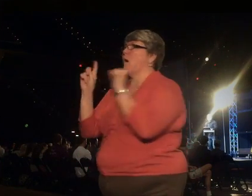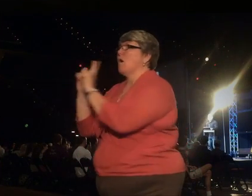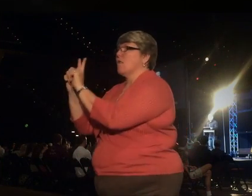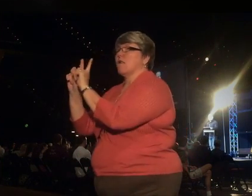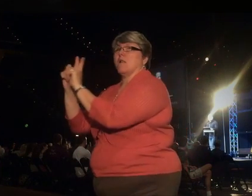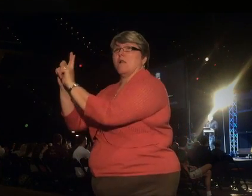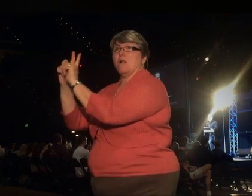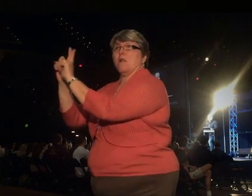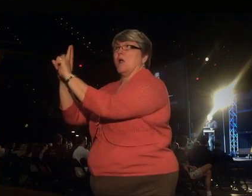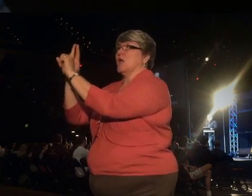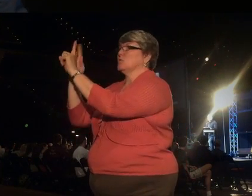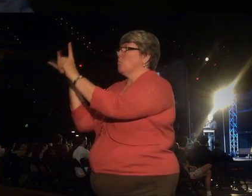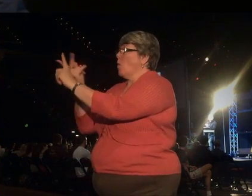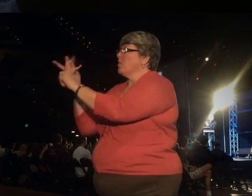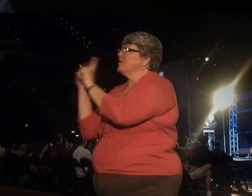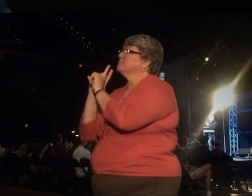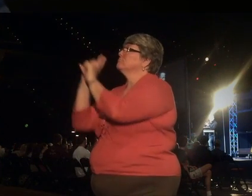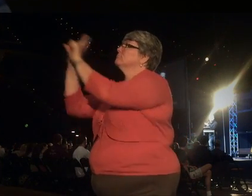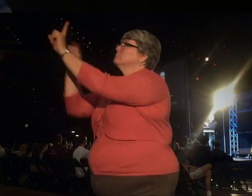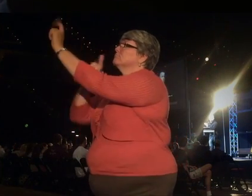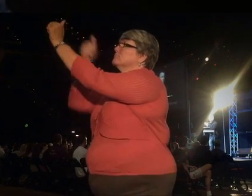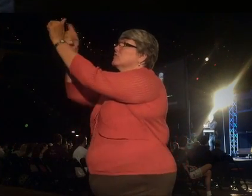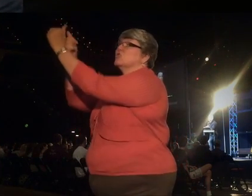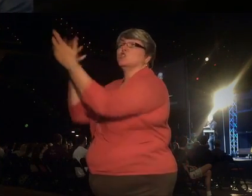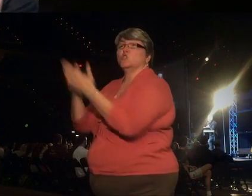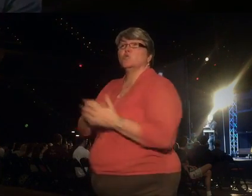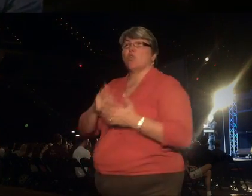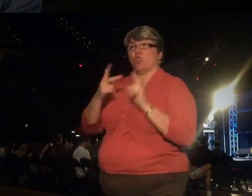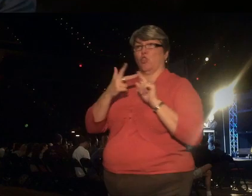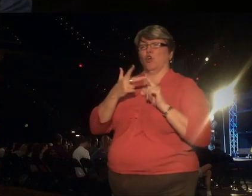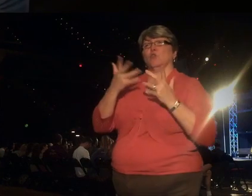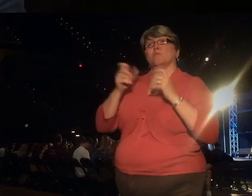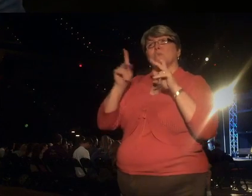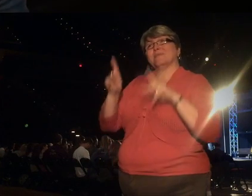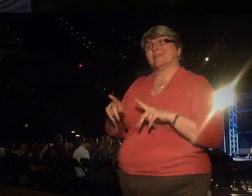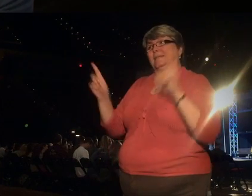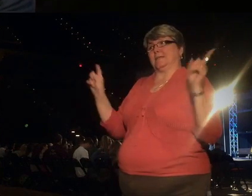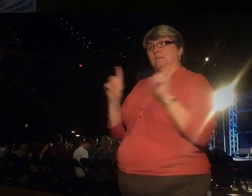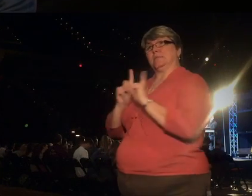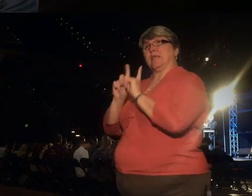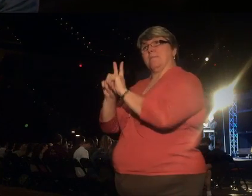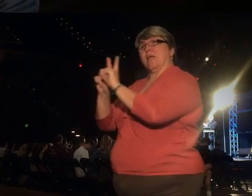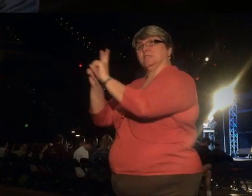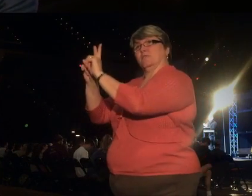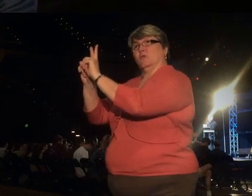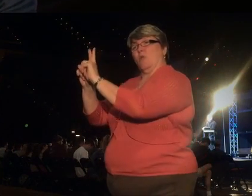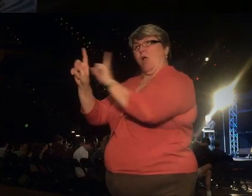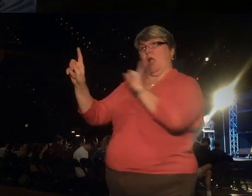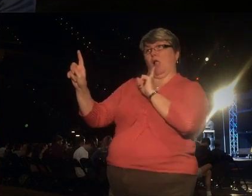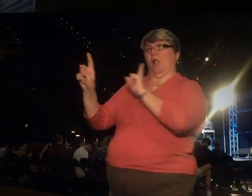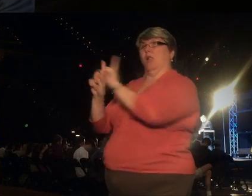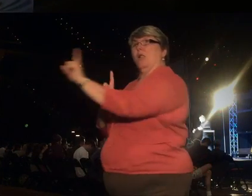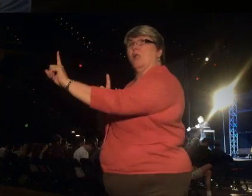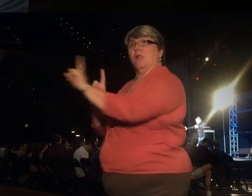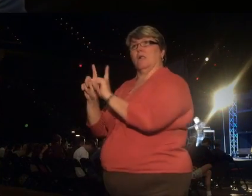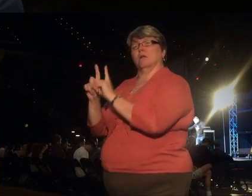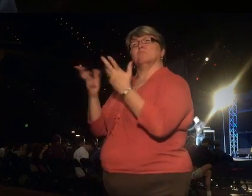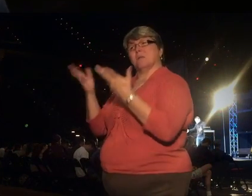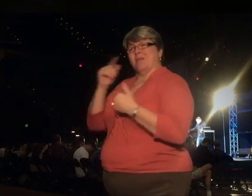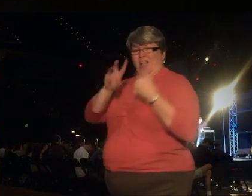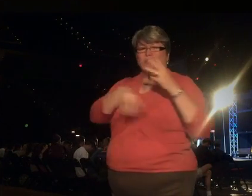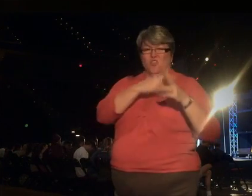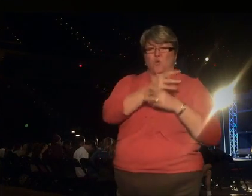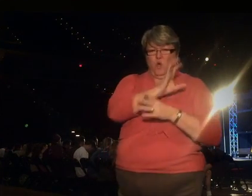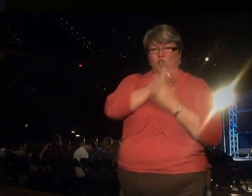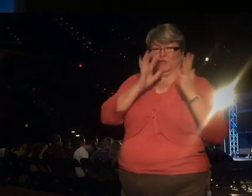him together. And that's the third thing. You want someone who will keep the same pace as you. So you may even be in the world of Christians, but